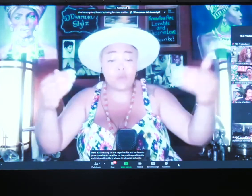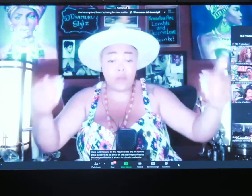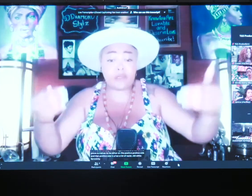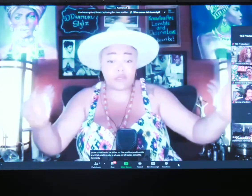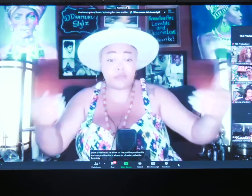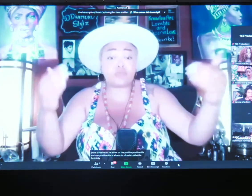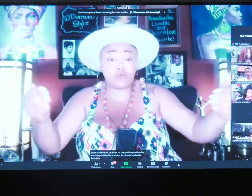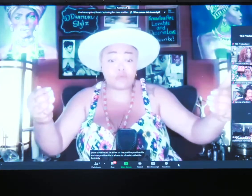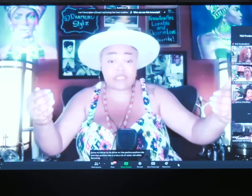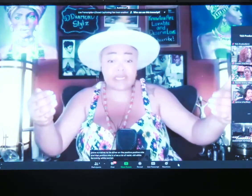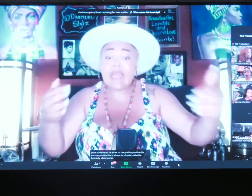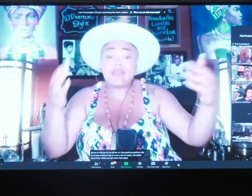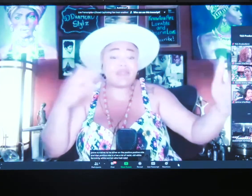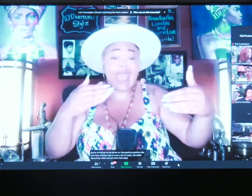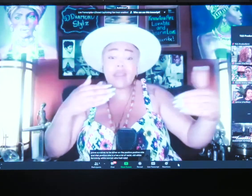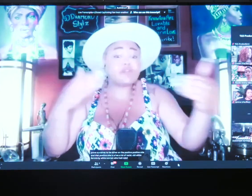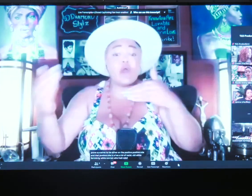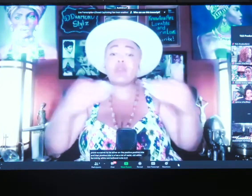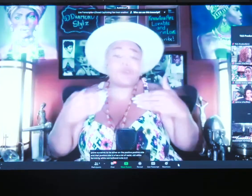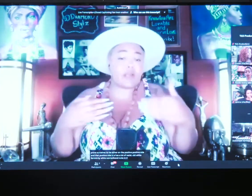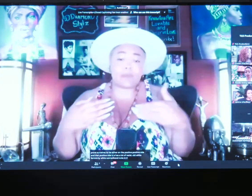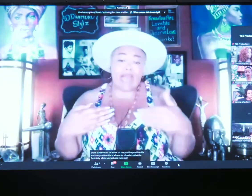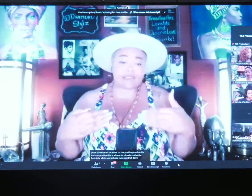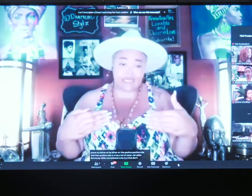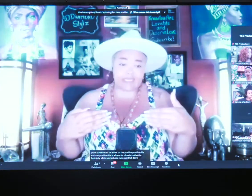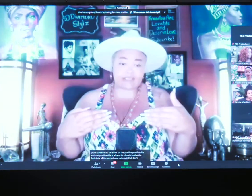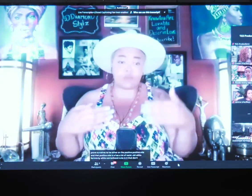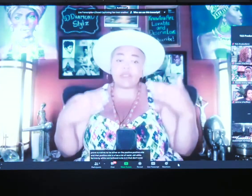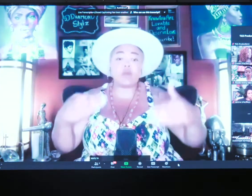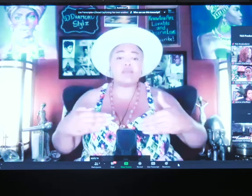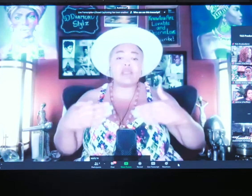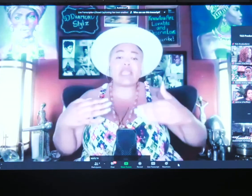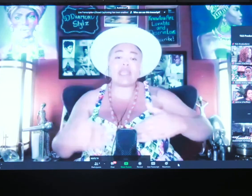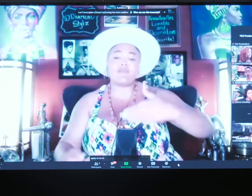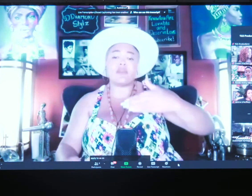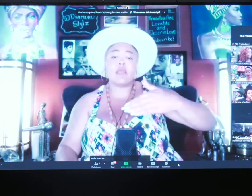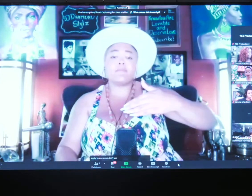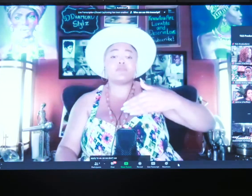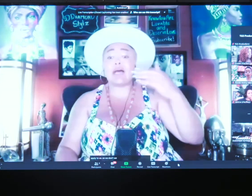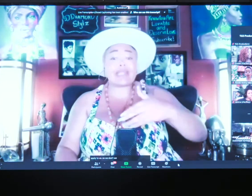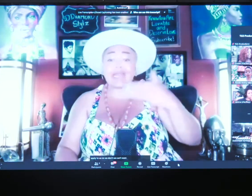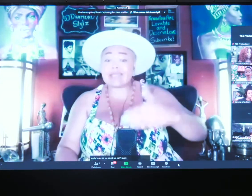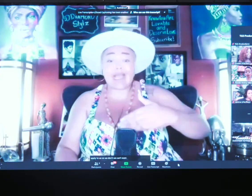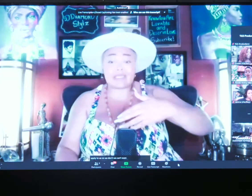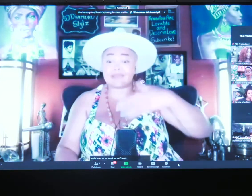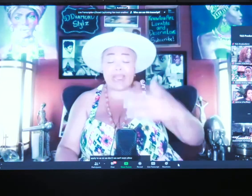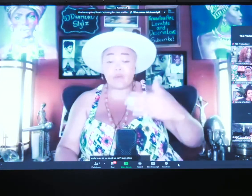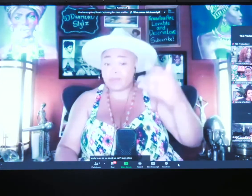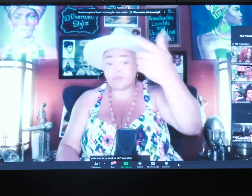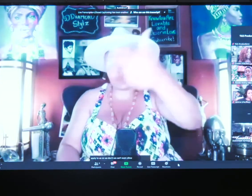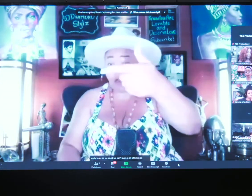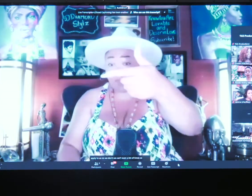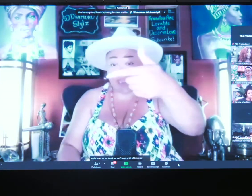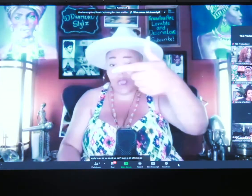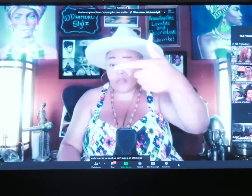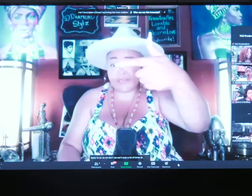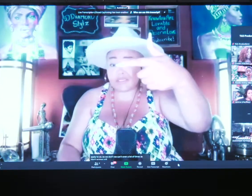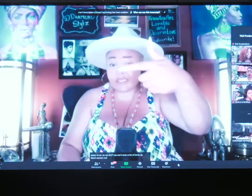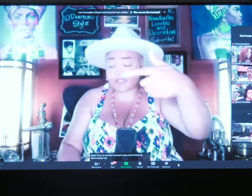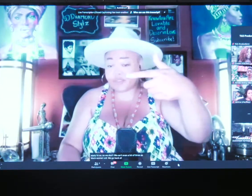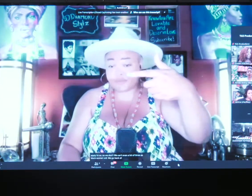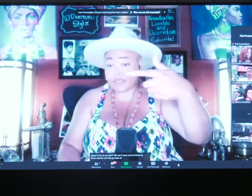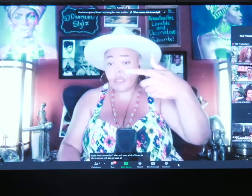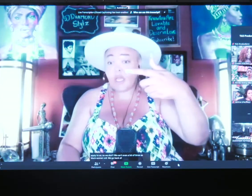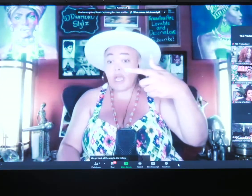white womanhood rules in it that don't even apply to us. So we can't even, a lot of times as Black women, when we go back all the way